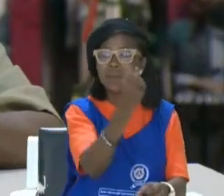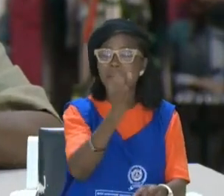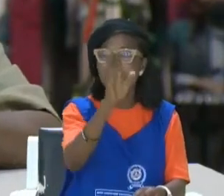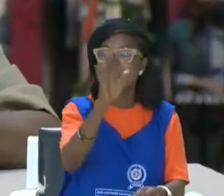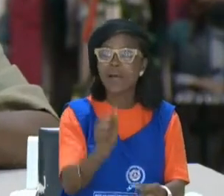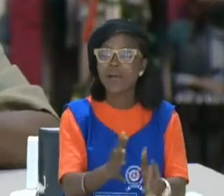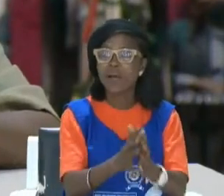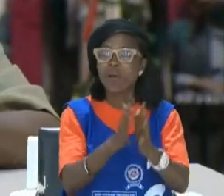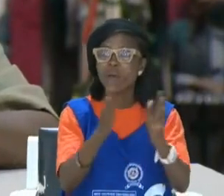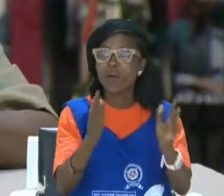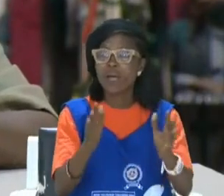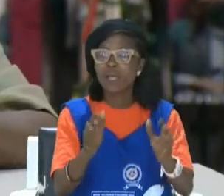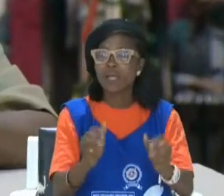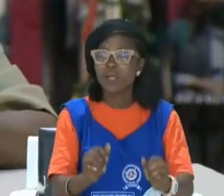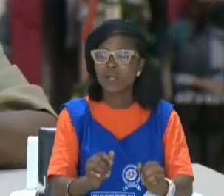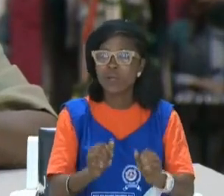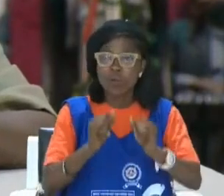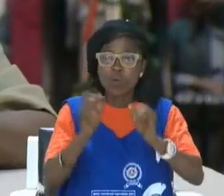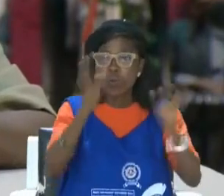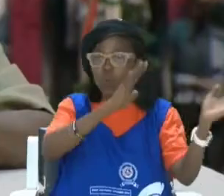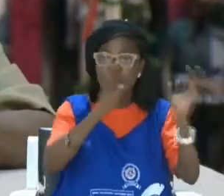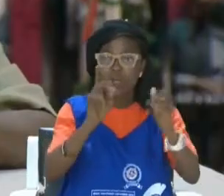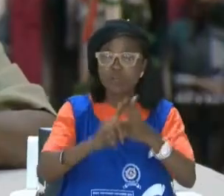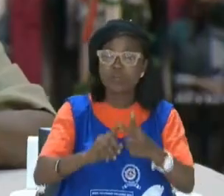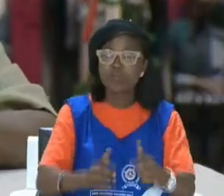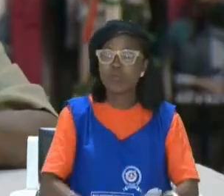So somebody cheated death.